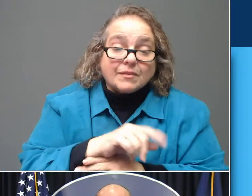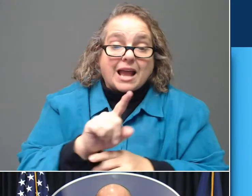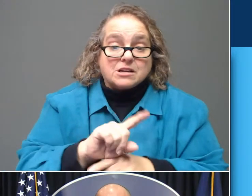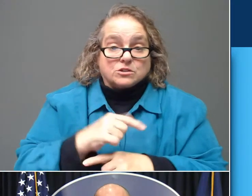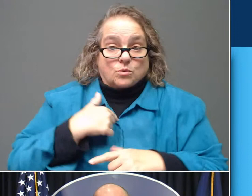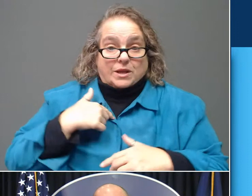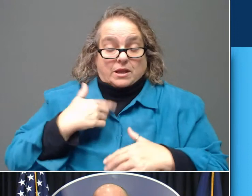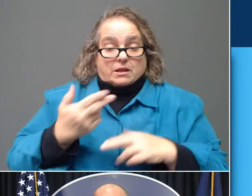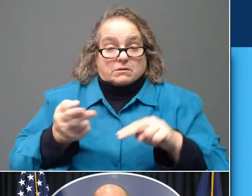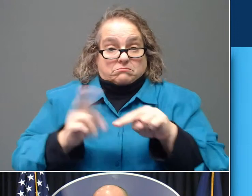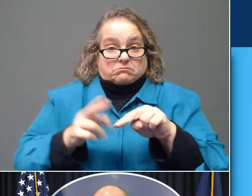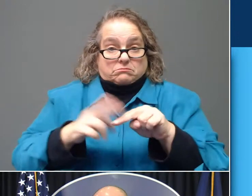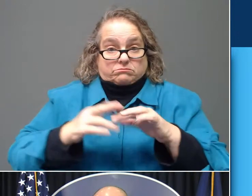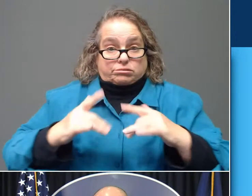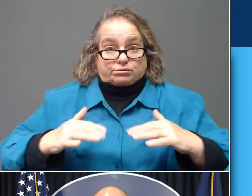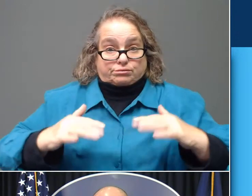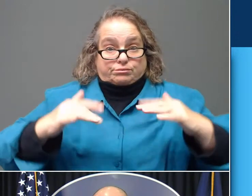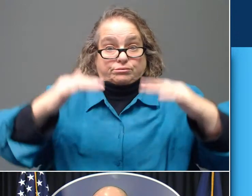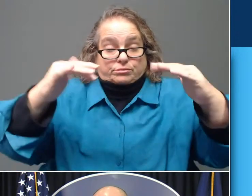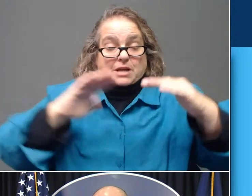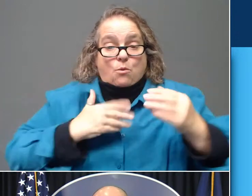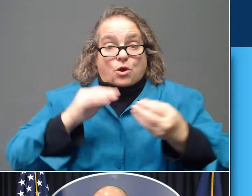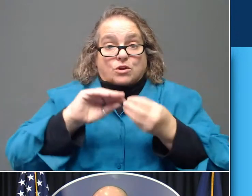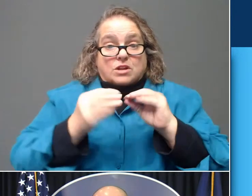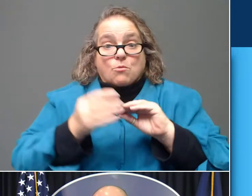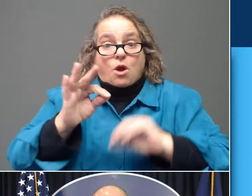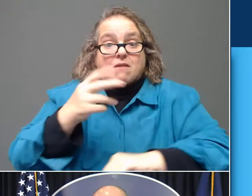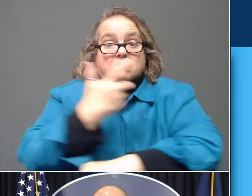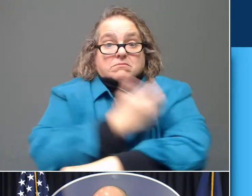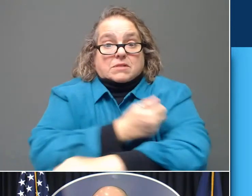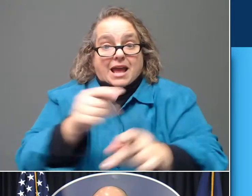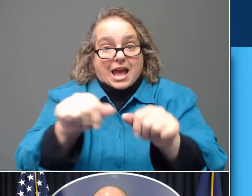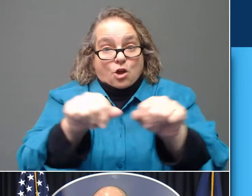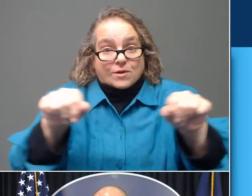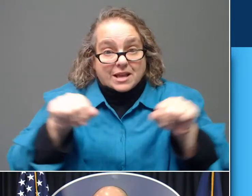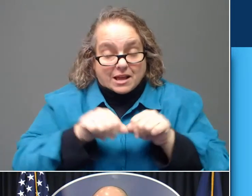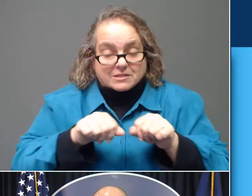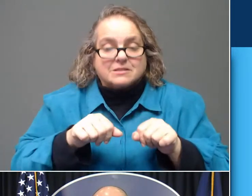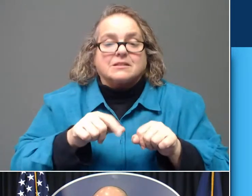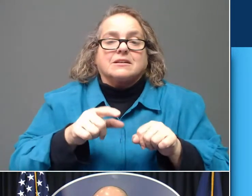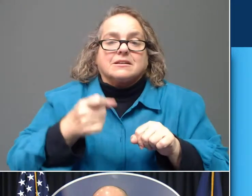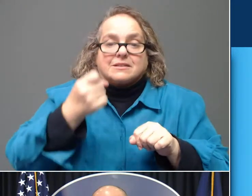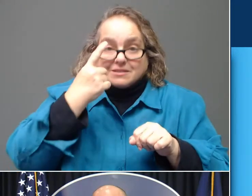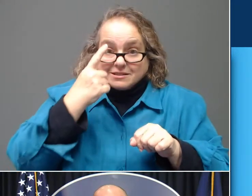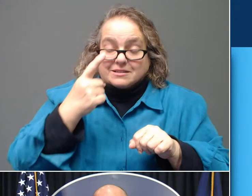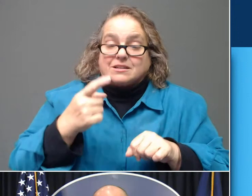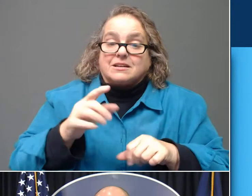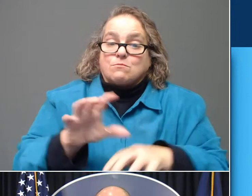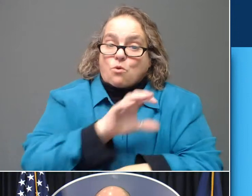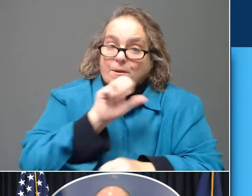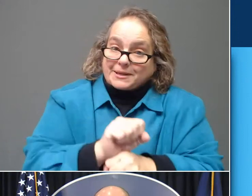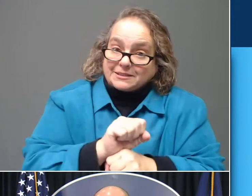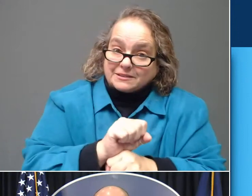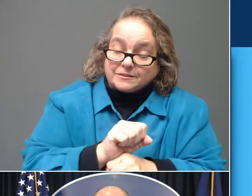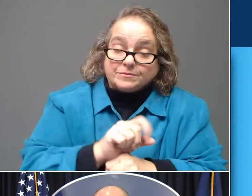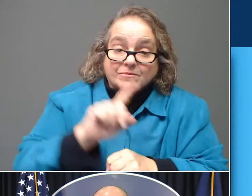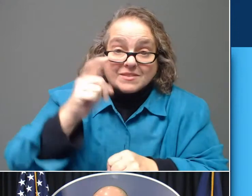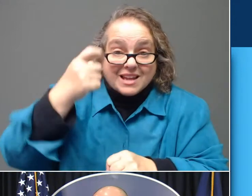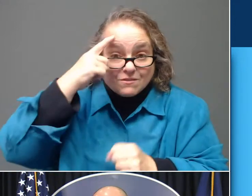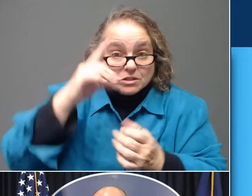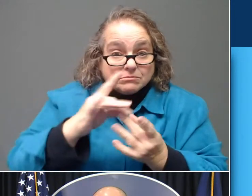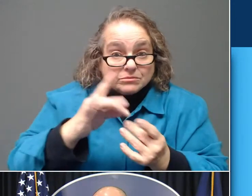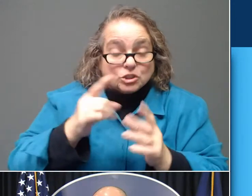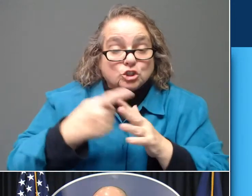sites, that map will have more dots as we go forward and more appointments. As the Governor mentioned, starting February 1st,